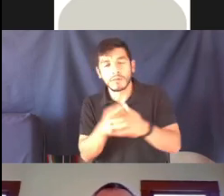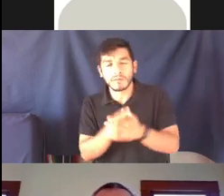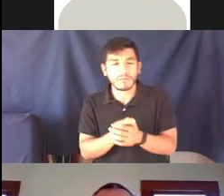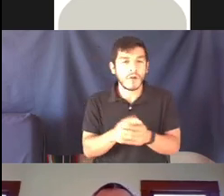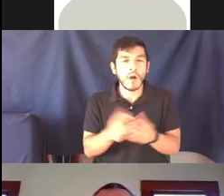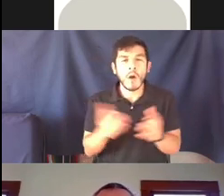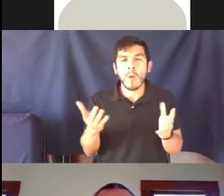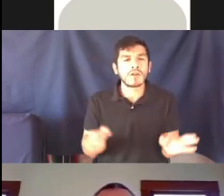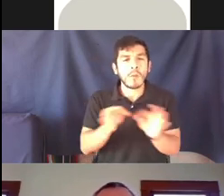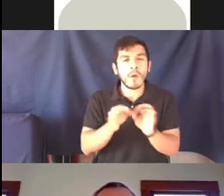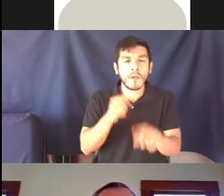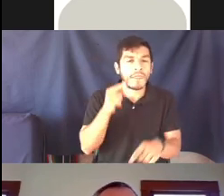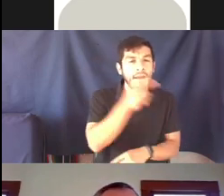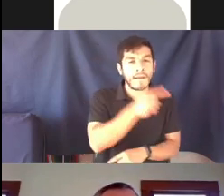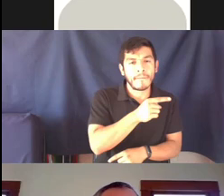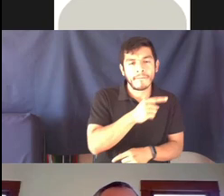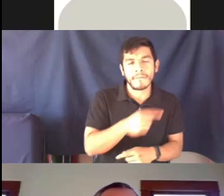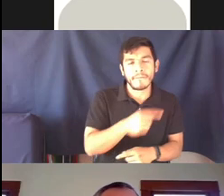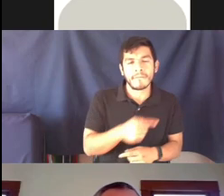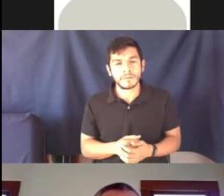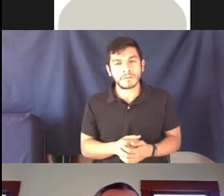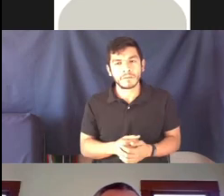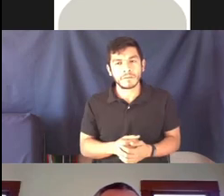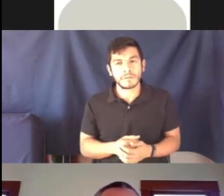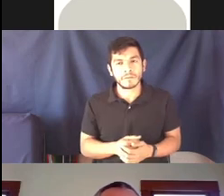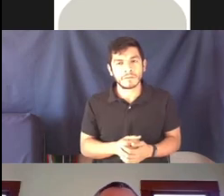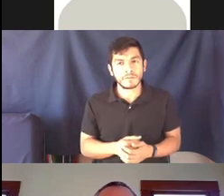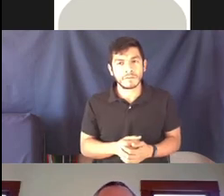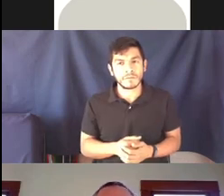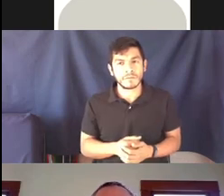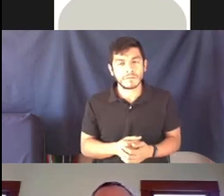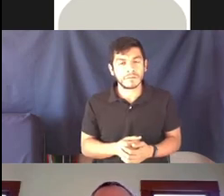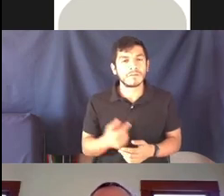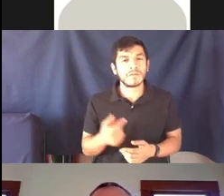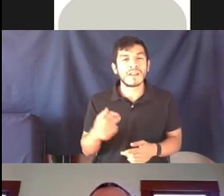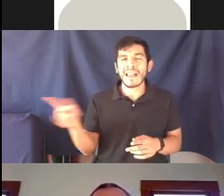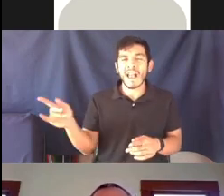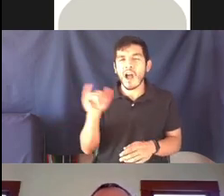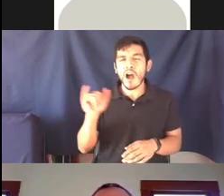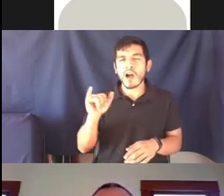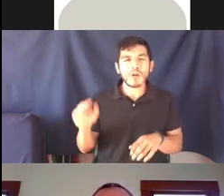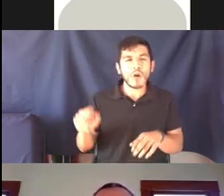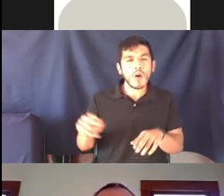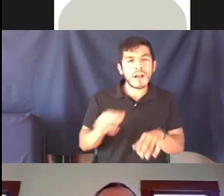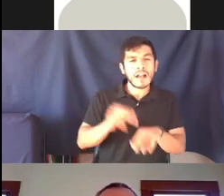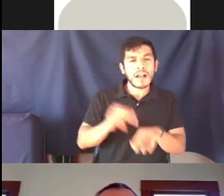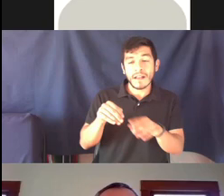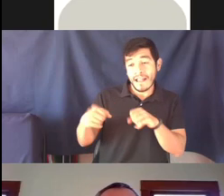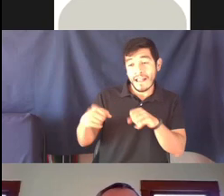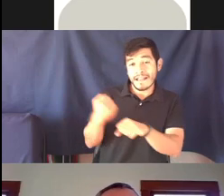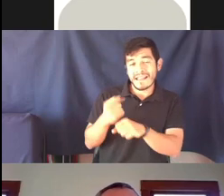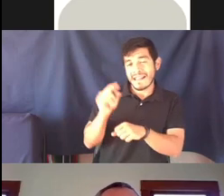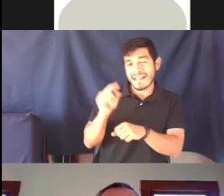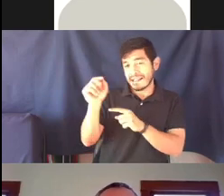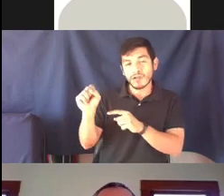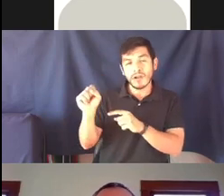And so they also naturally pull away from adults in those teen years, right? So that can be a